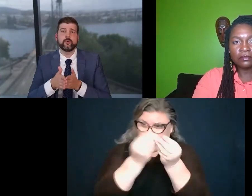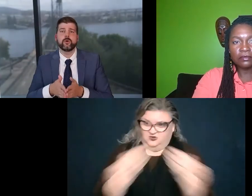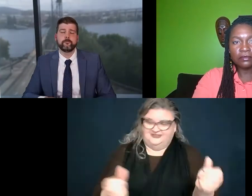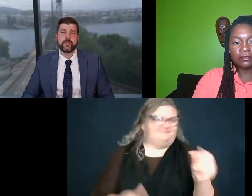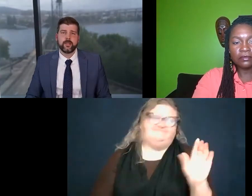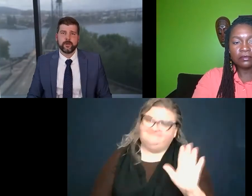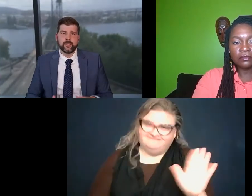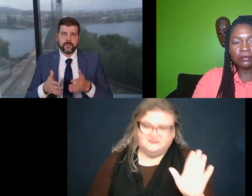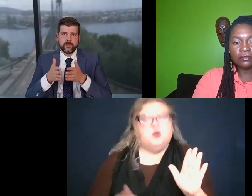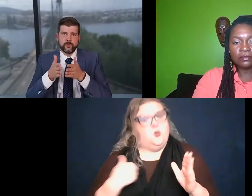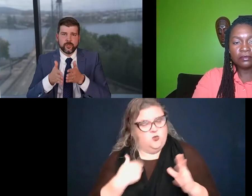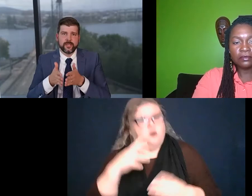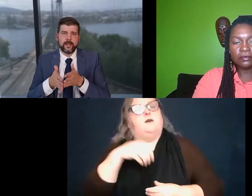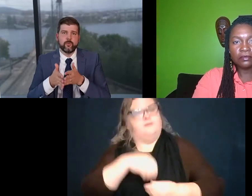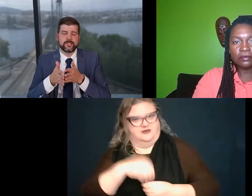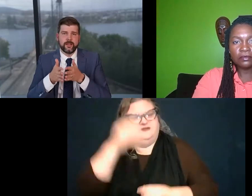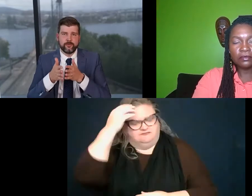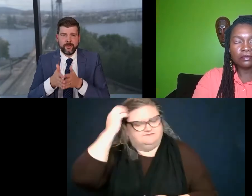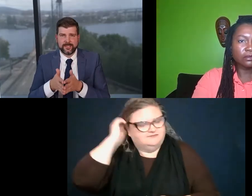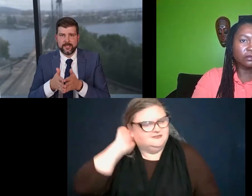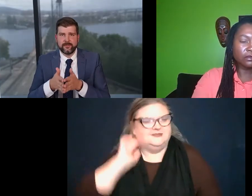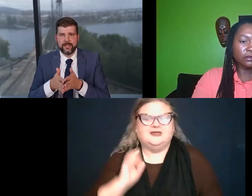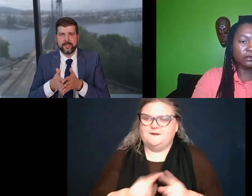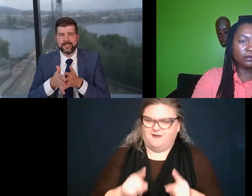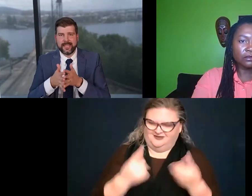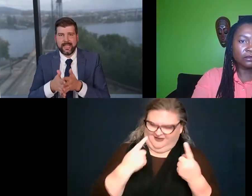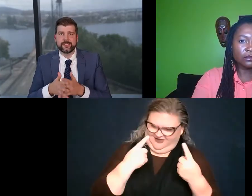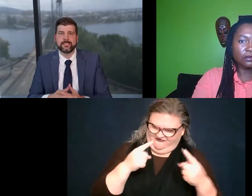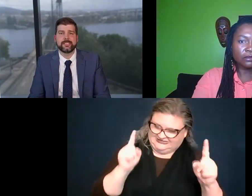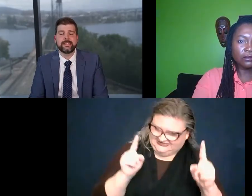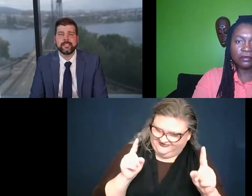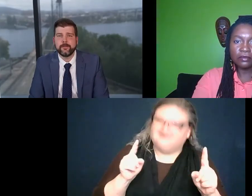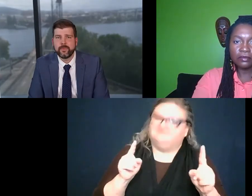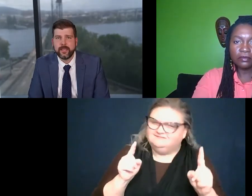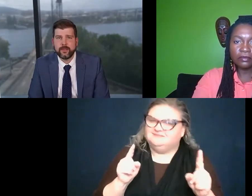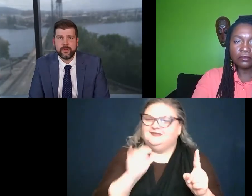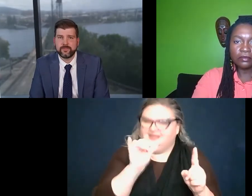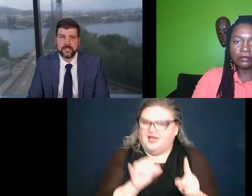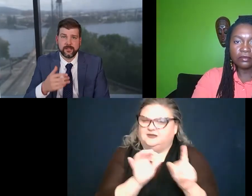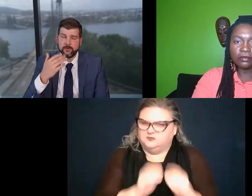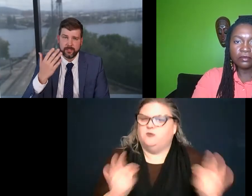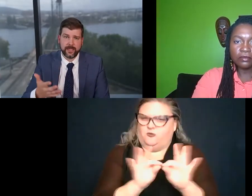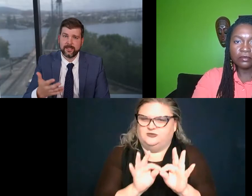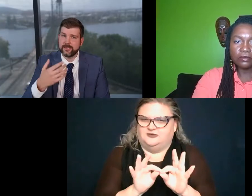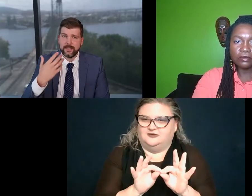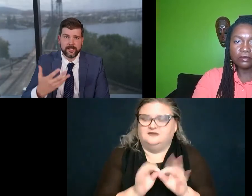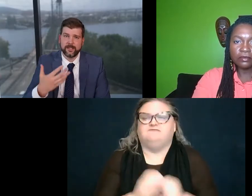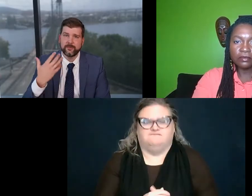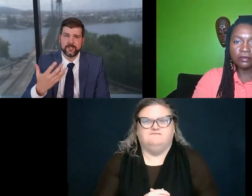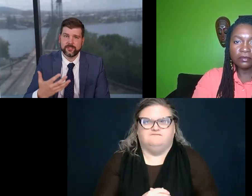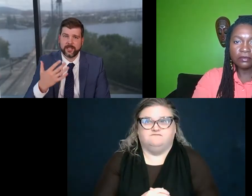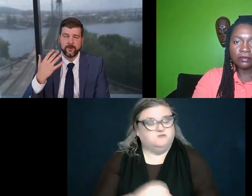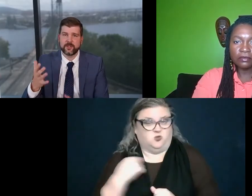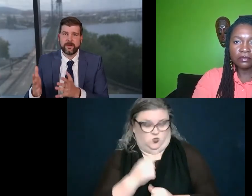play a role, but, you know, looking at what's effective, I think, is actually key. And we've seen, again, data